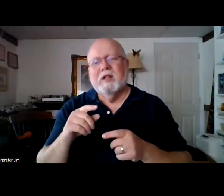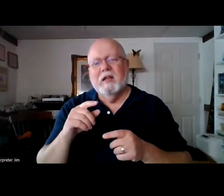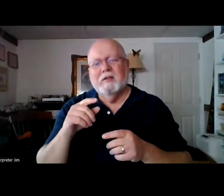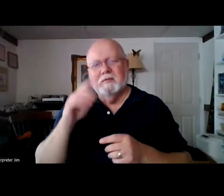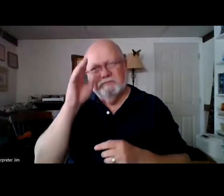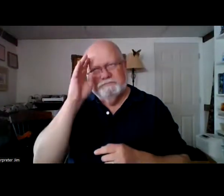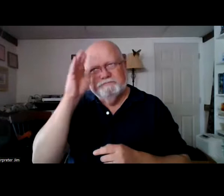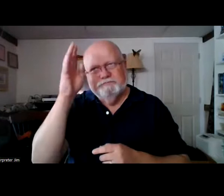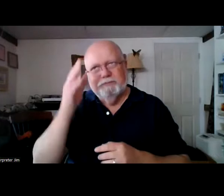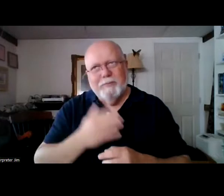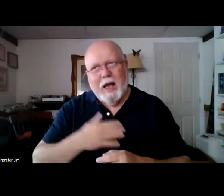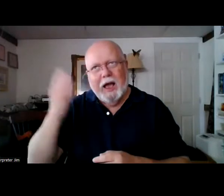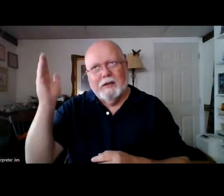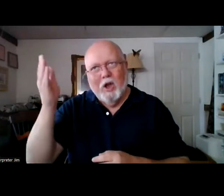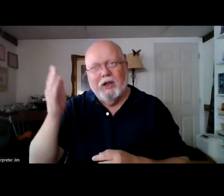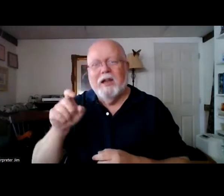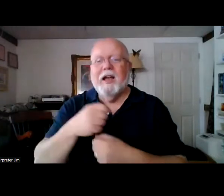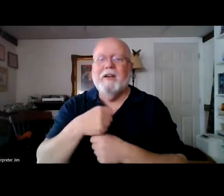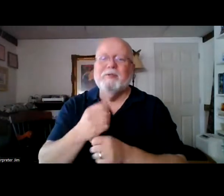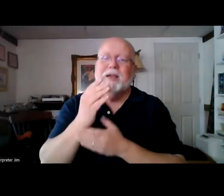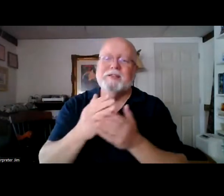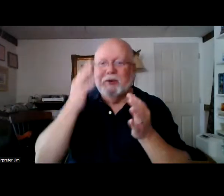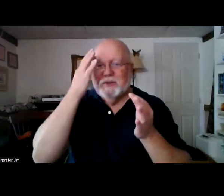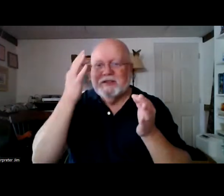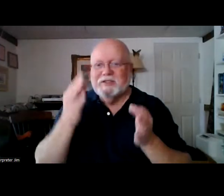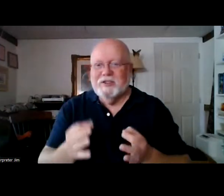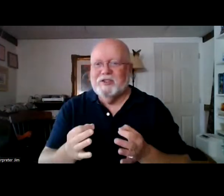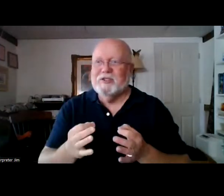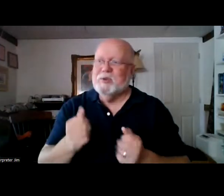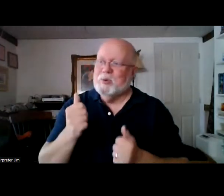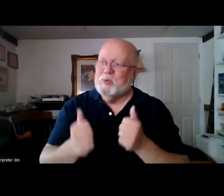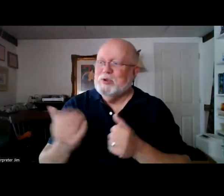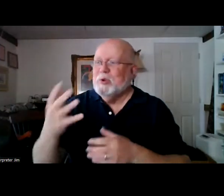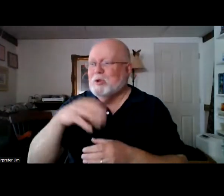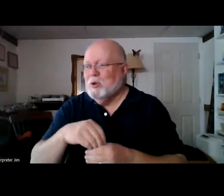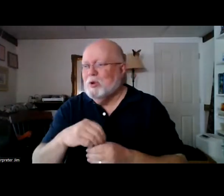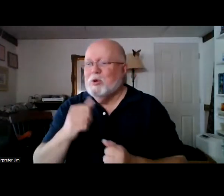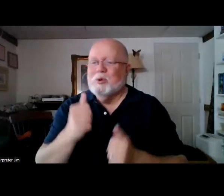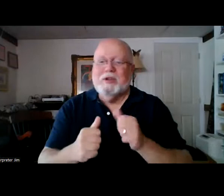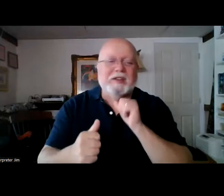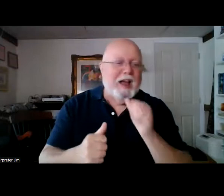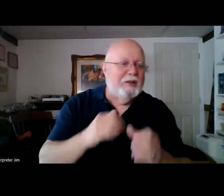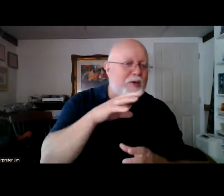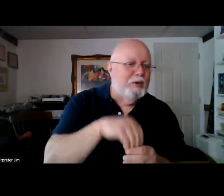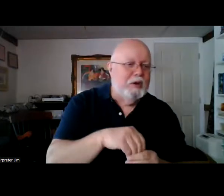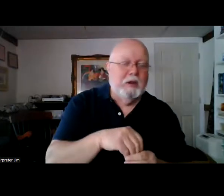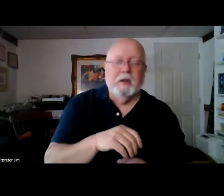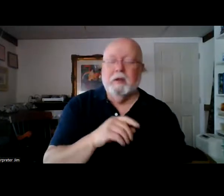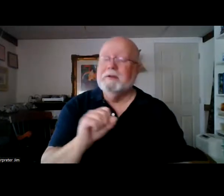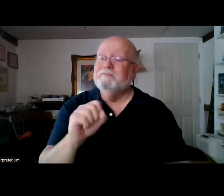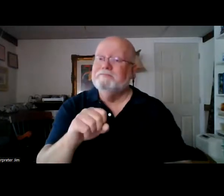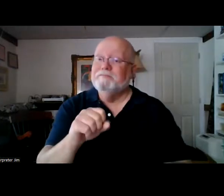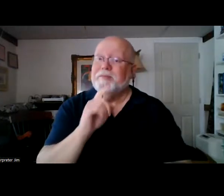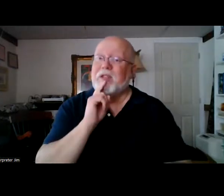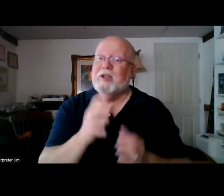you have to make obviously decisions about what you're doing with it. There is a lot of data with veterans. I know that other people